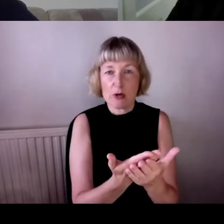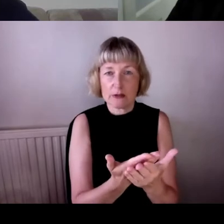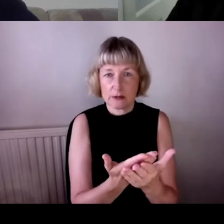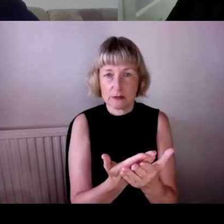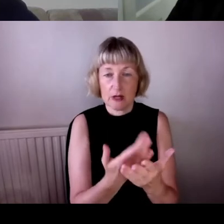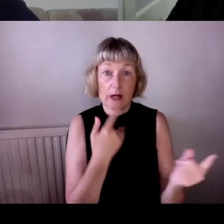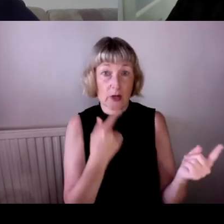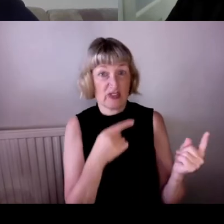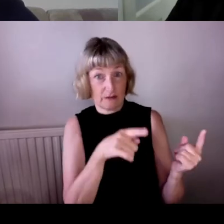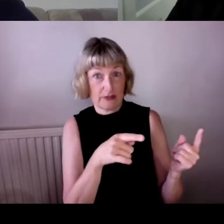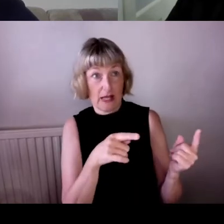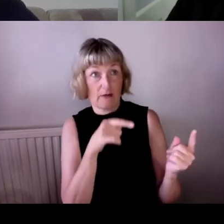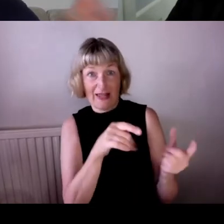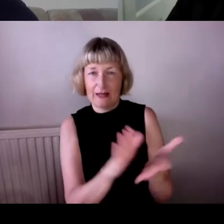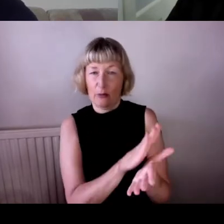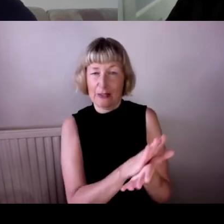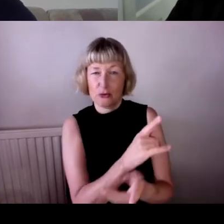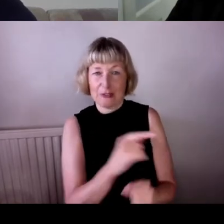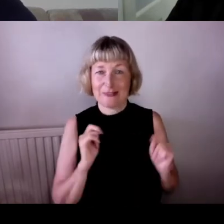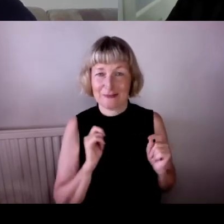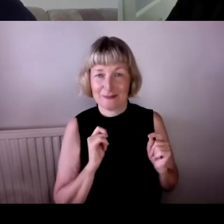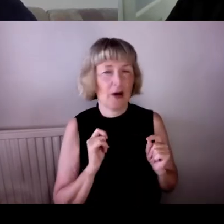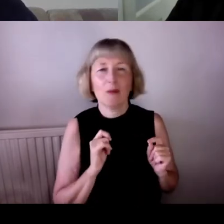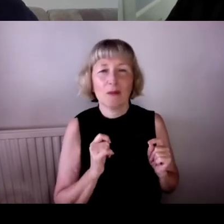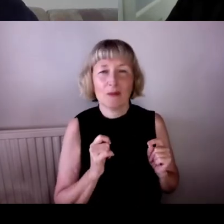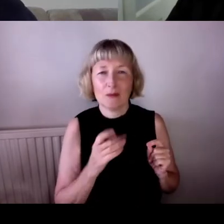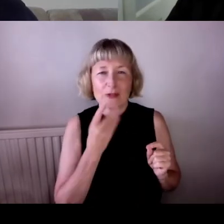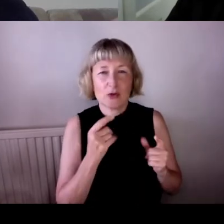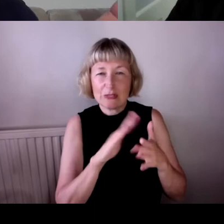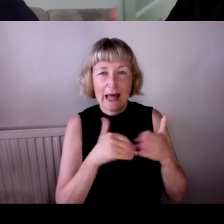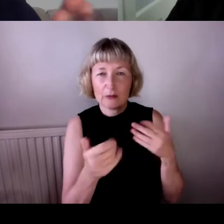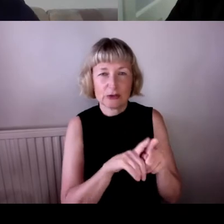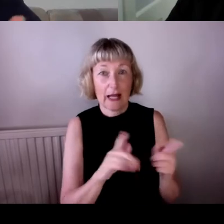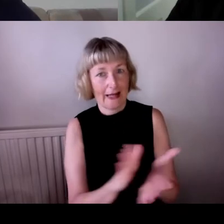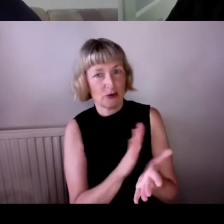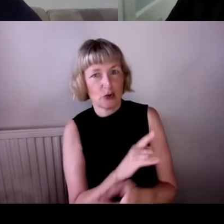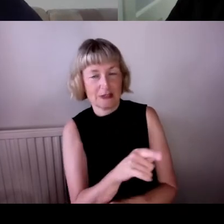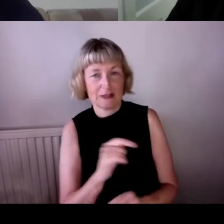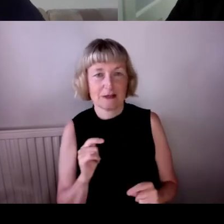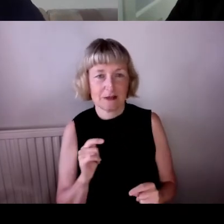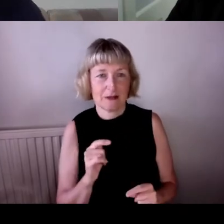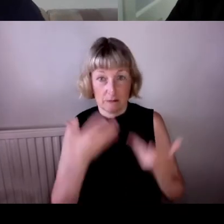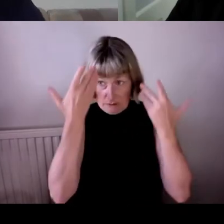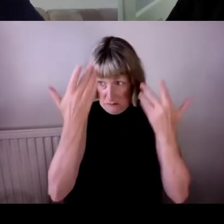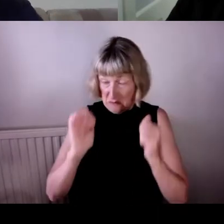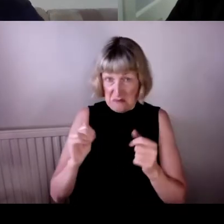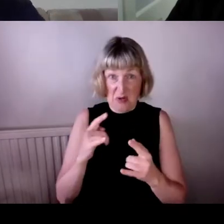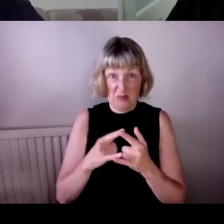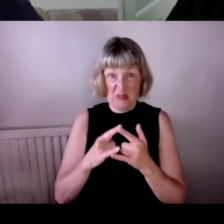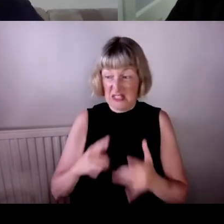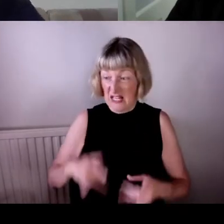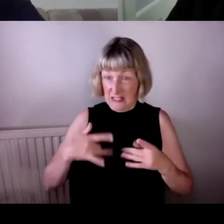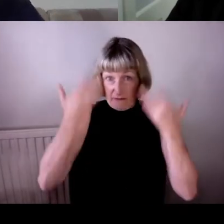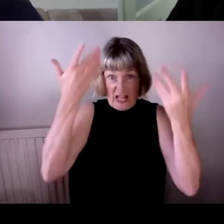it or not. I don't know what their sex life has been up to that time. So, you know, I can't speak for him. I'm not